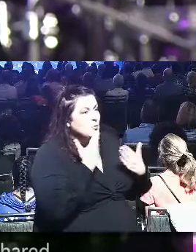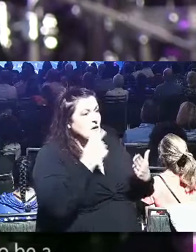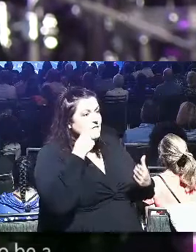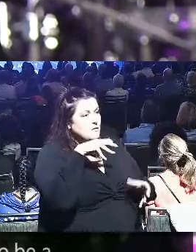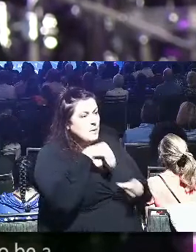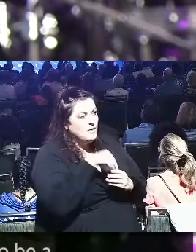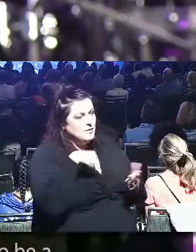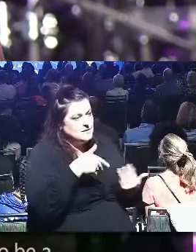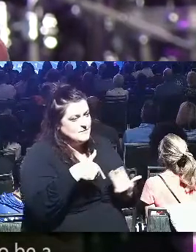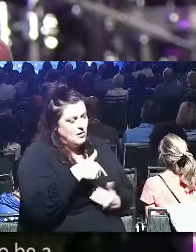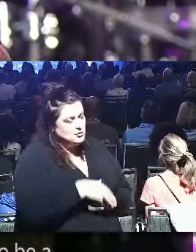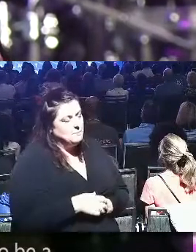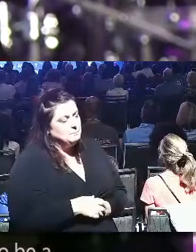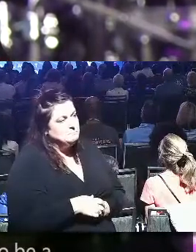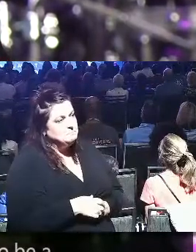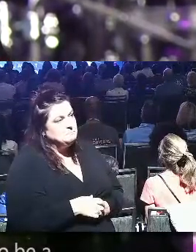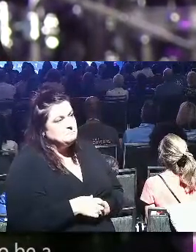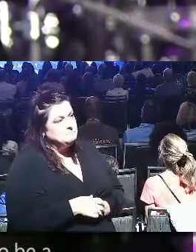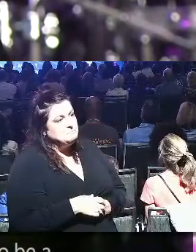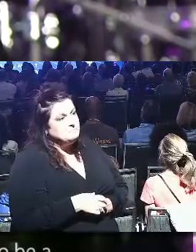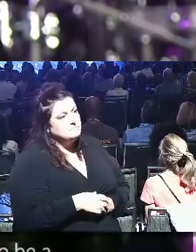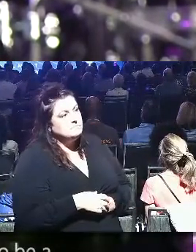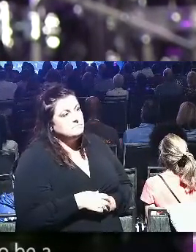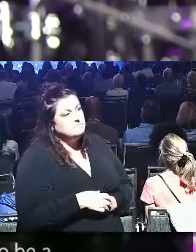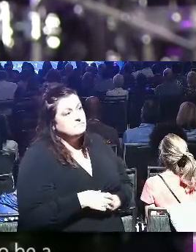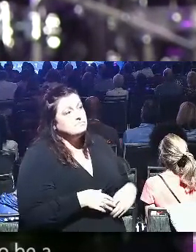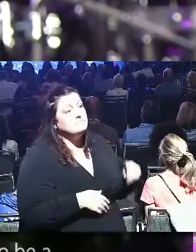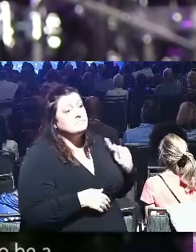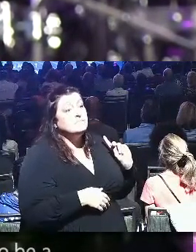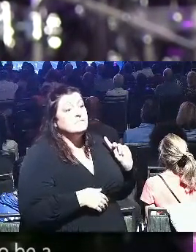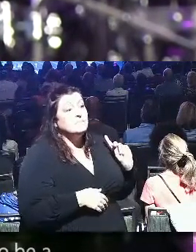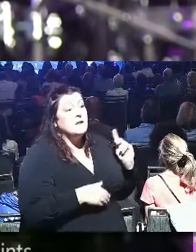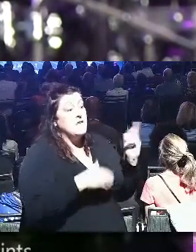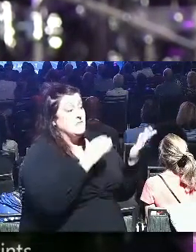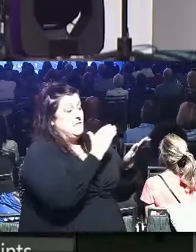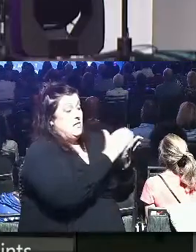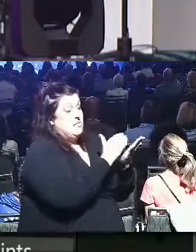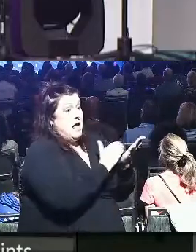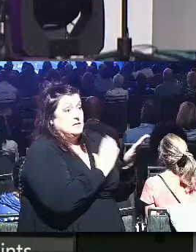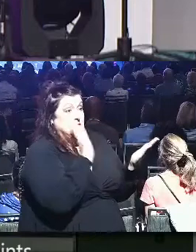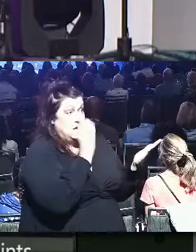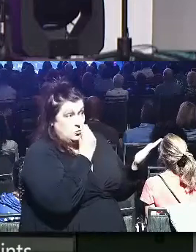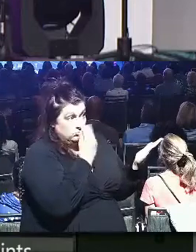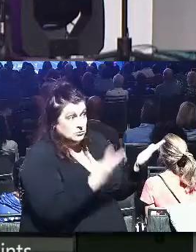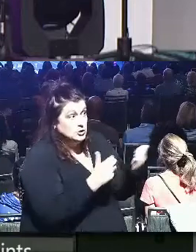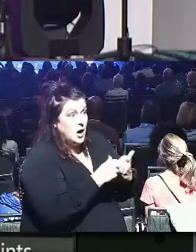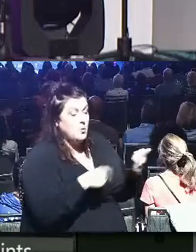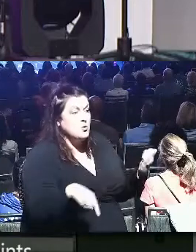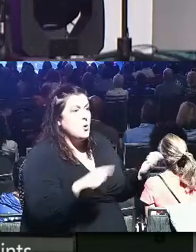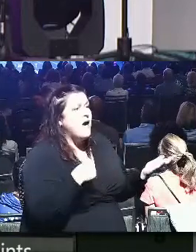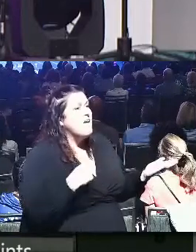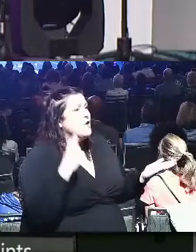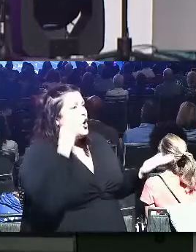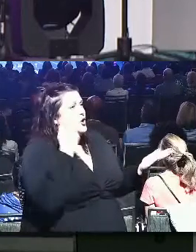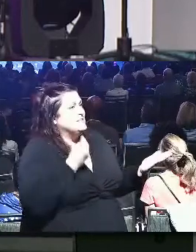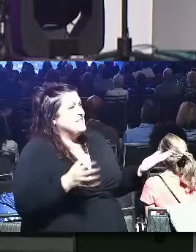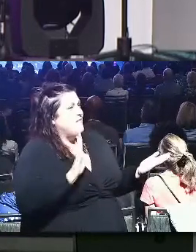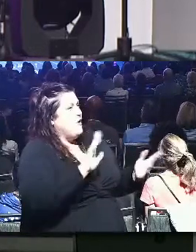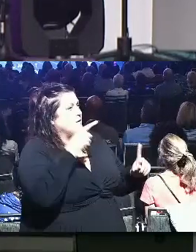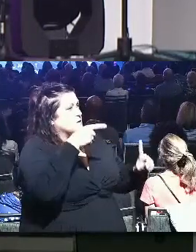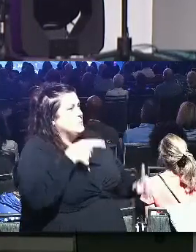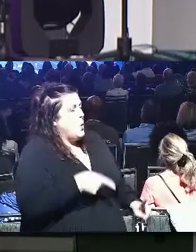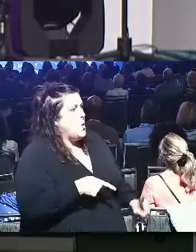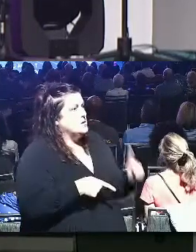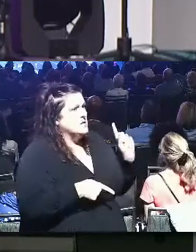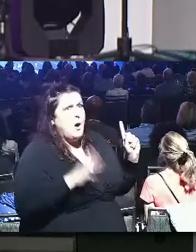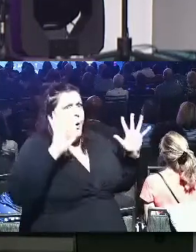fellowship. You know, I heard a couple of his points already in the lesson that he's going to be sharing, and I've loved watching when the Spirit has moved him, and he's like, oh, I got